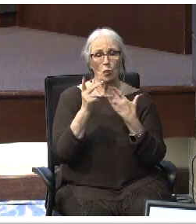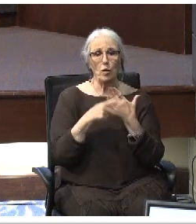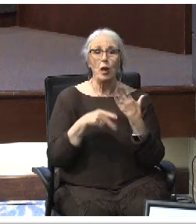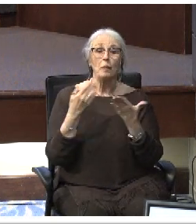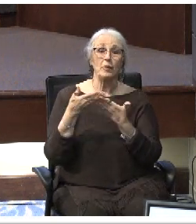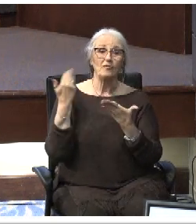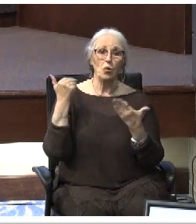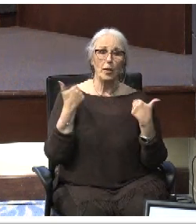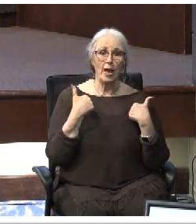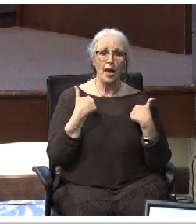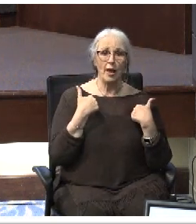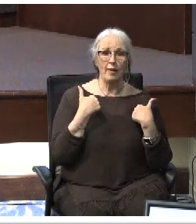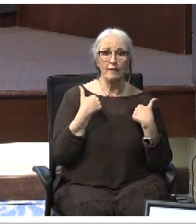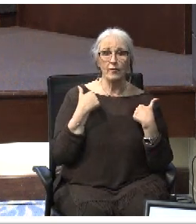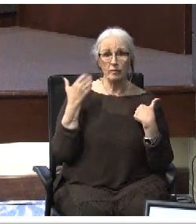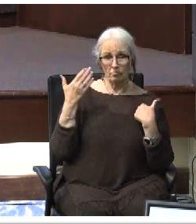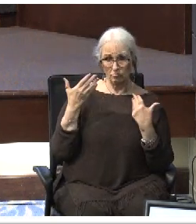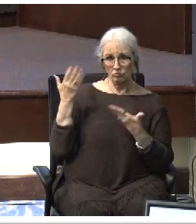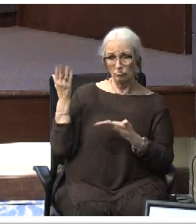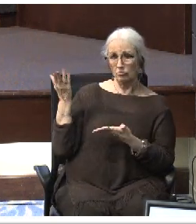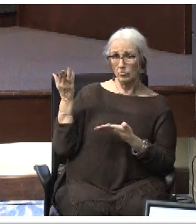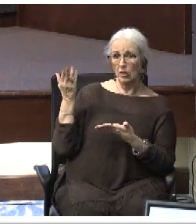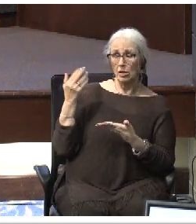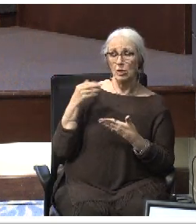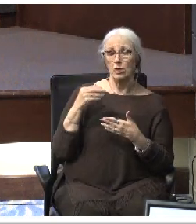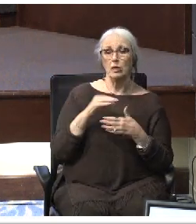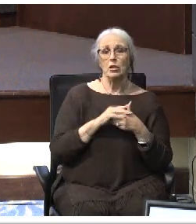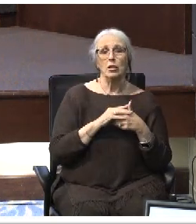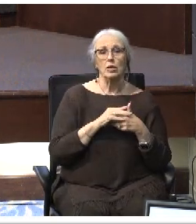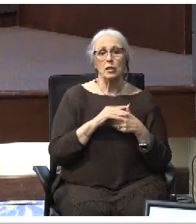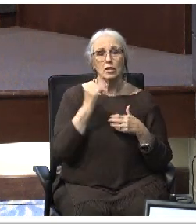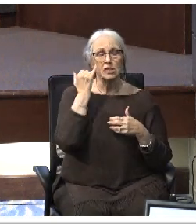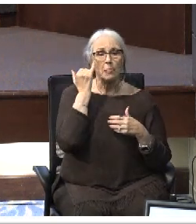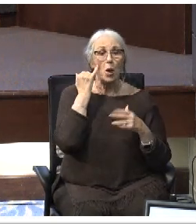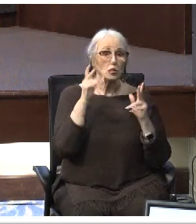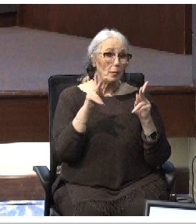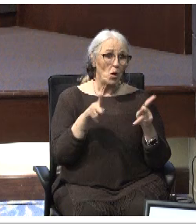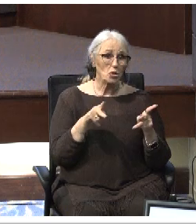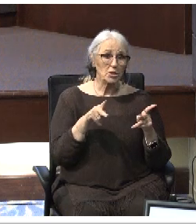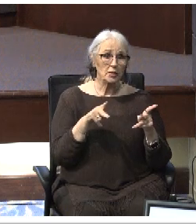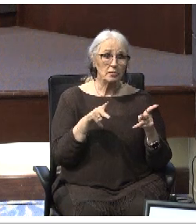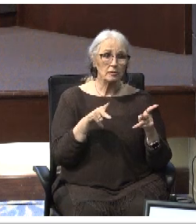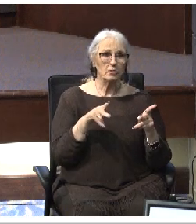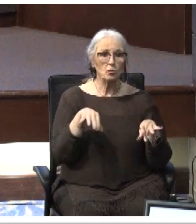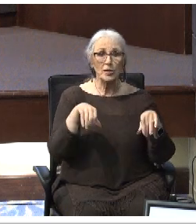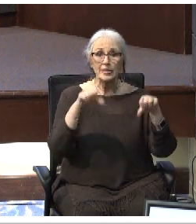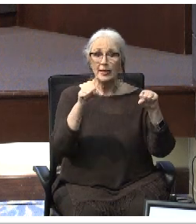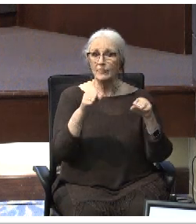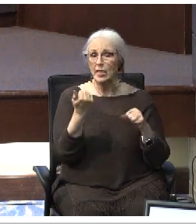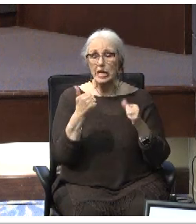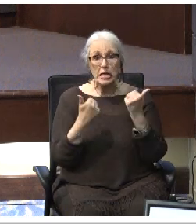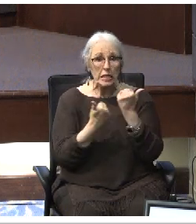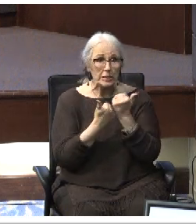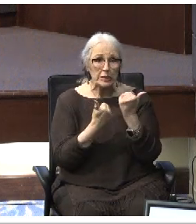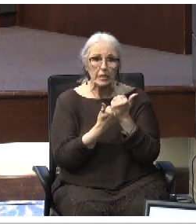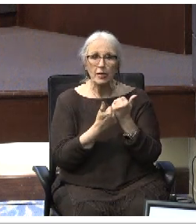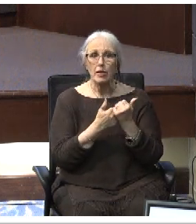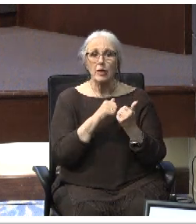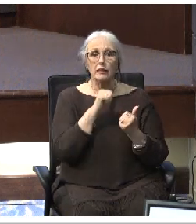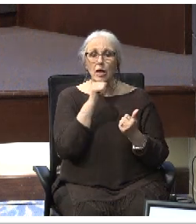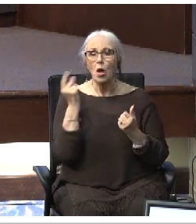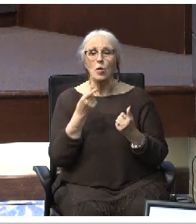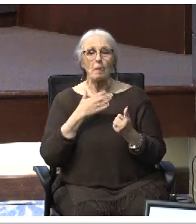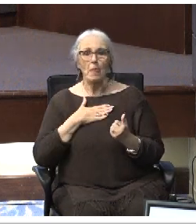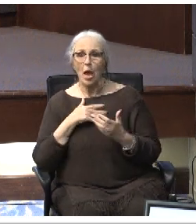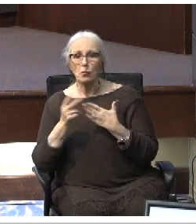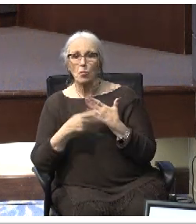Before we had Housing Navigators, if an individual received any of the assistance from not only my programs, but from